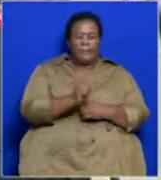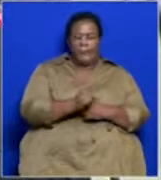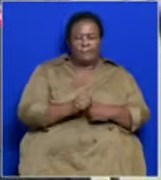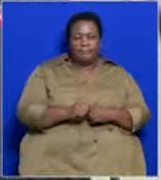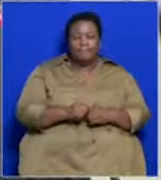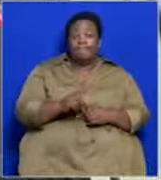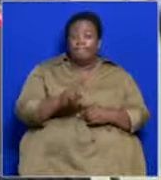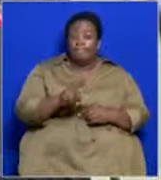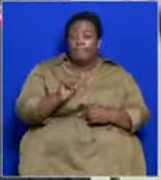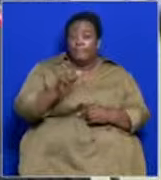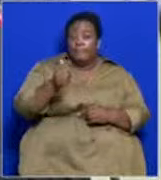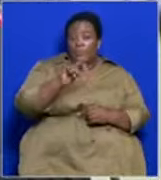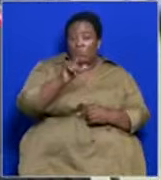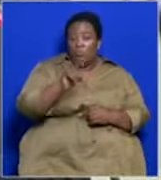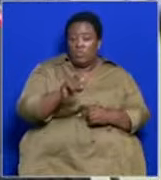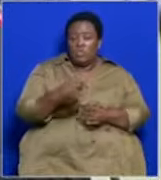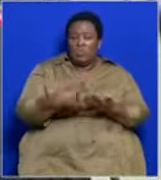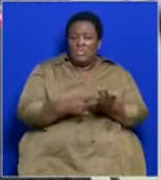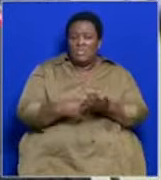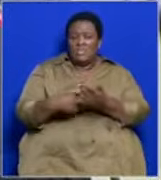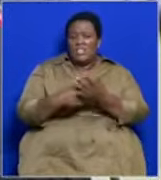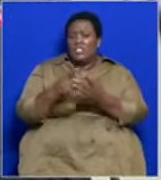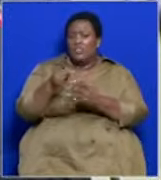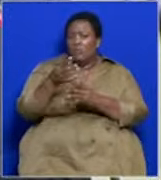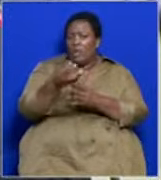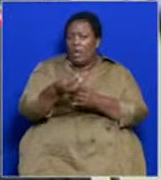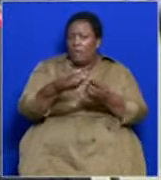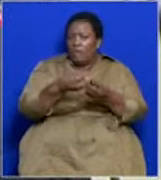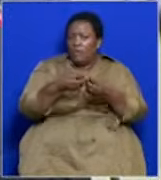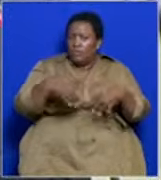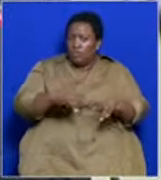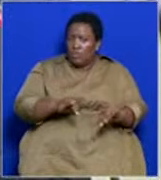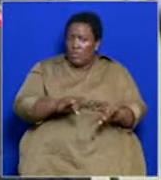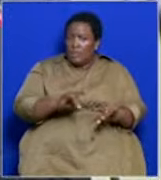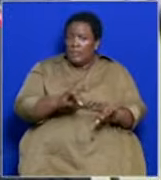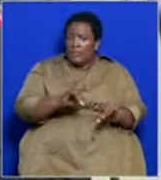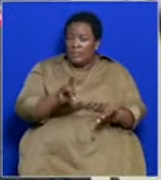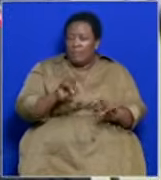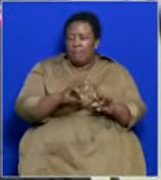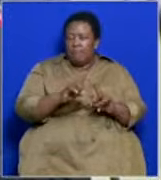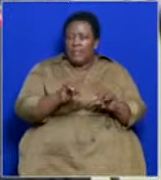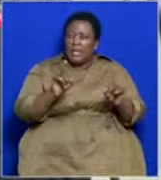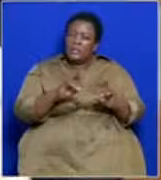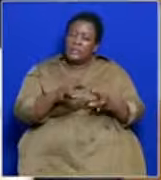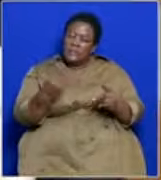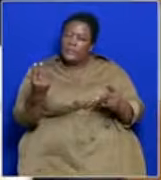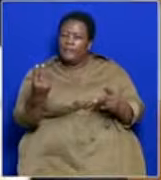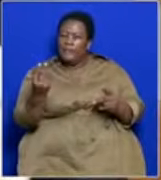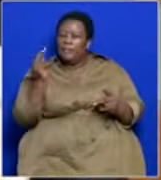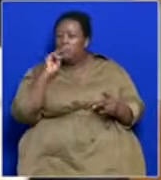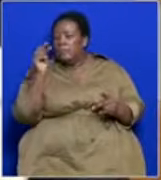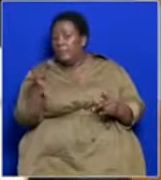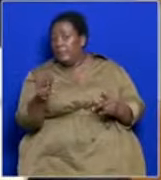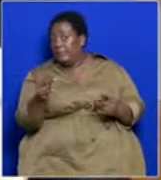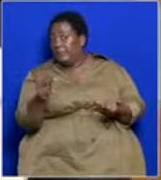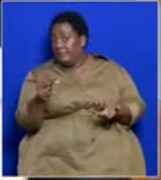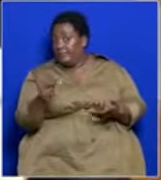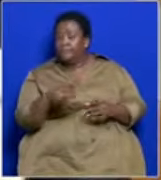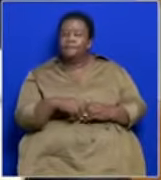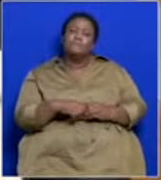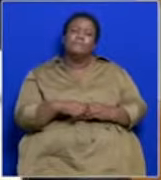with the chairperson, but from a slightly different perspective. As